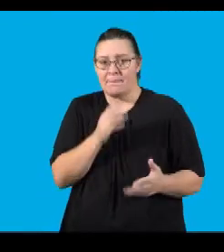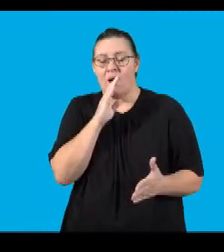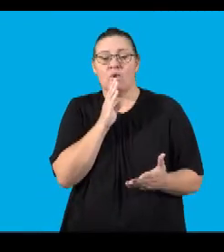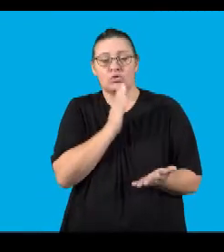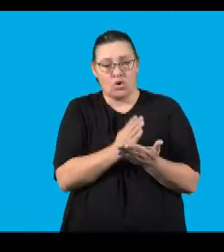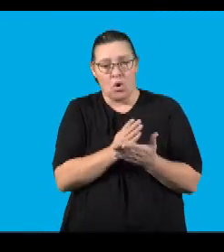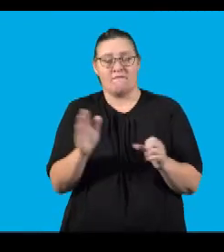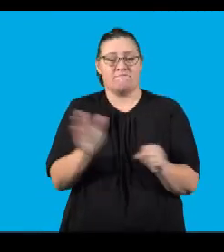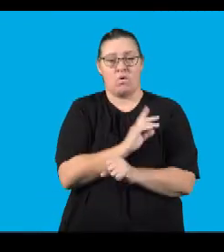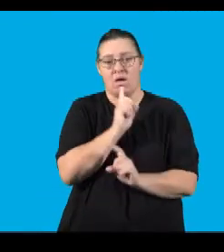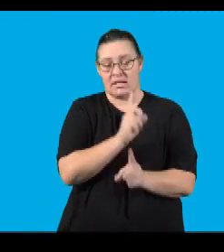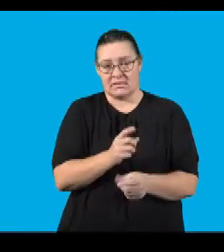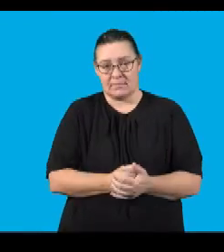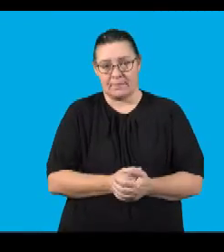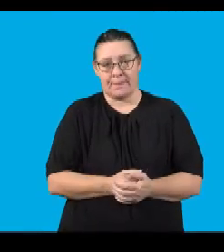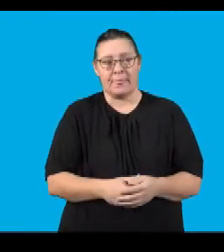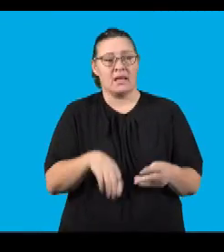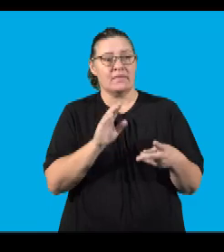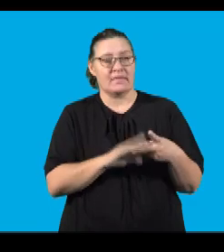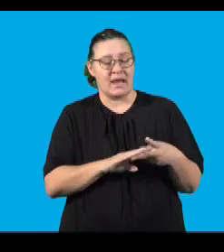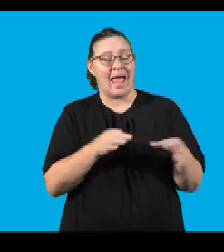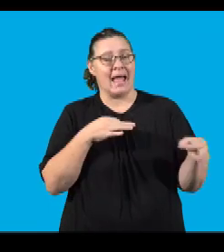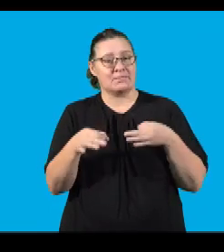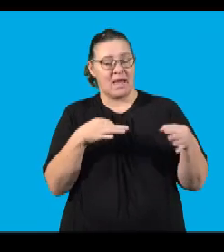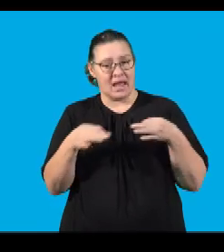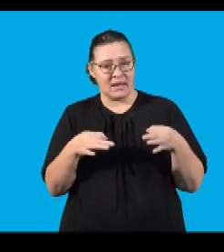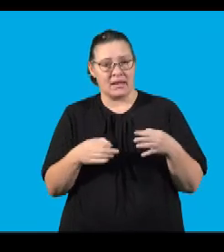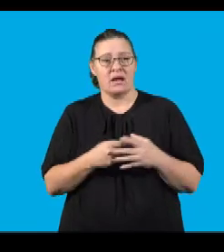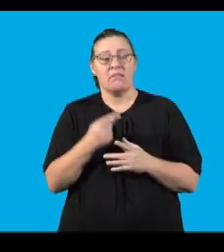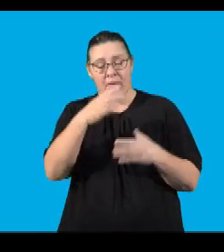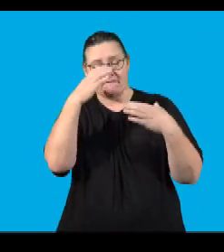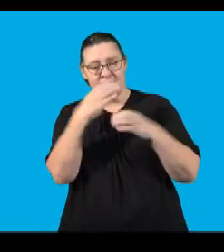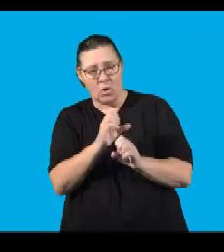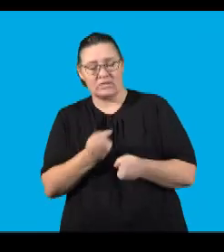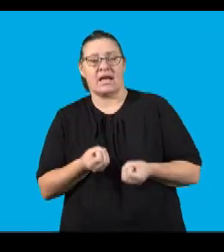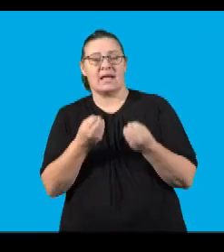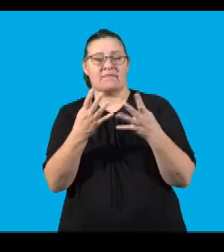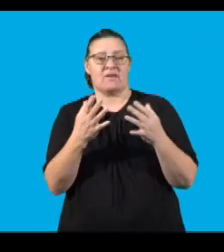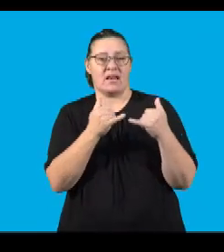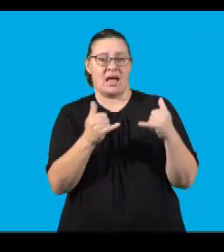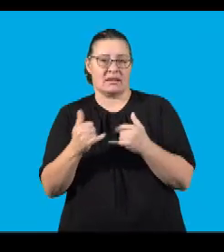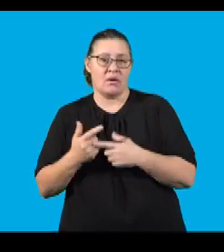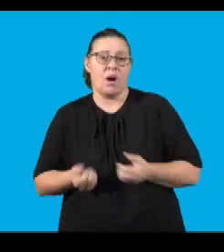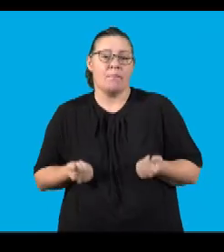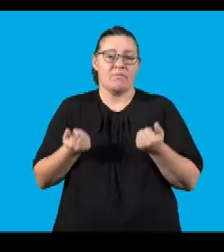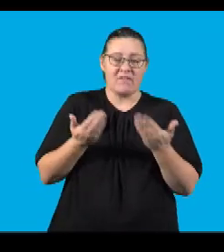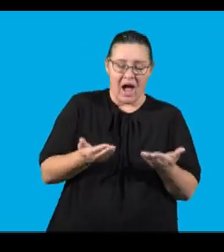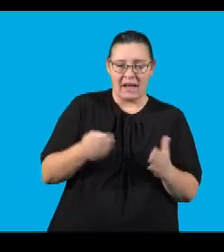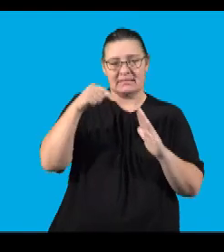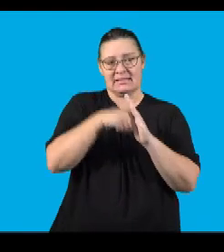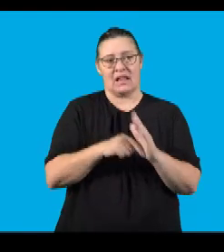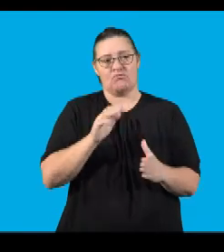Make sure that you answer it fully. Then, of course, explain. Here you focus on the given lines and you